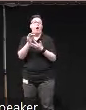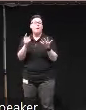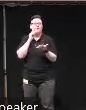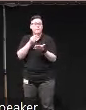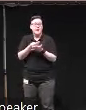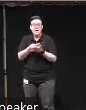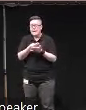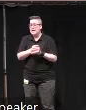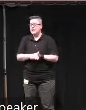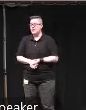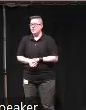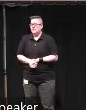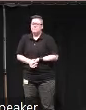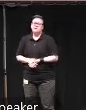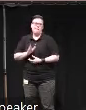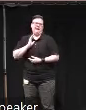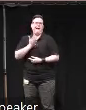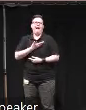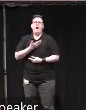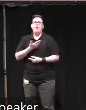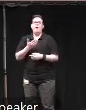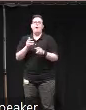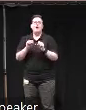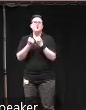varied. Our society has never